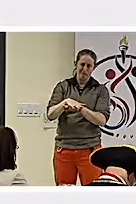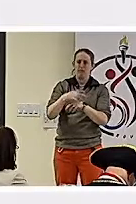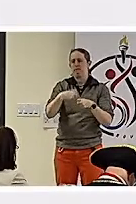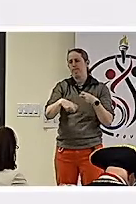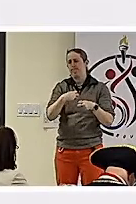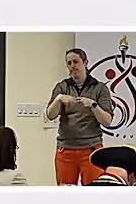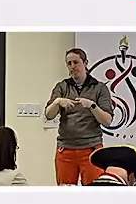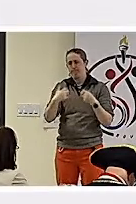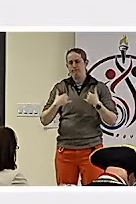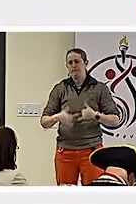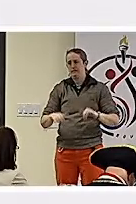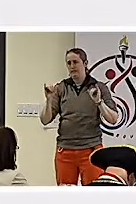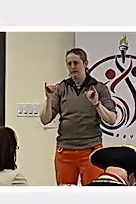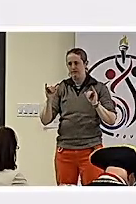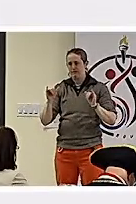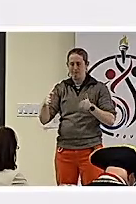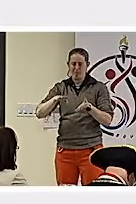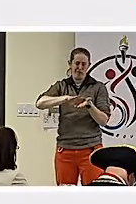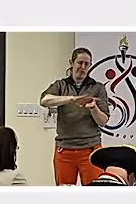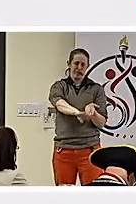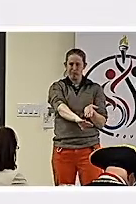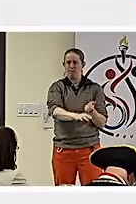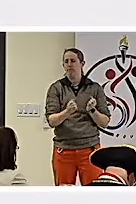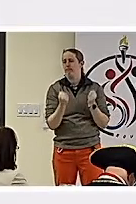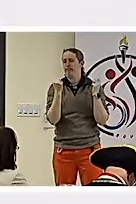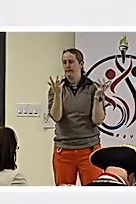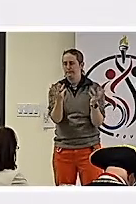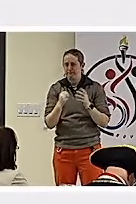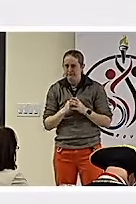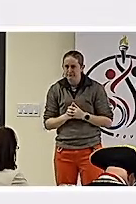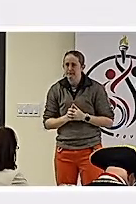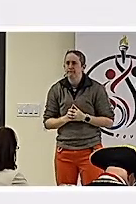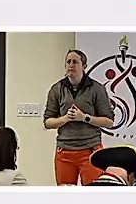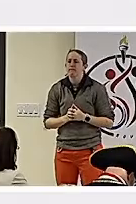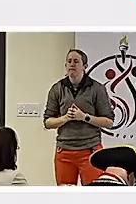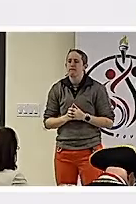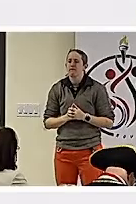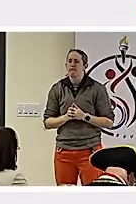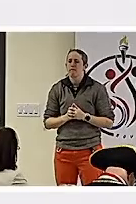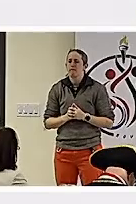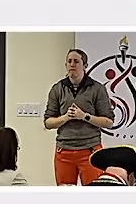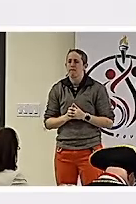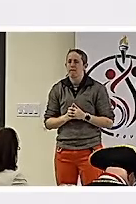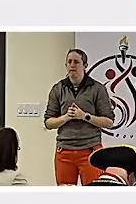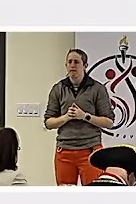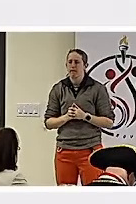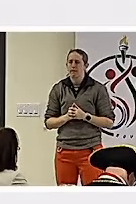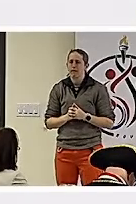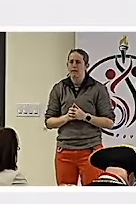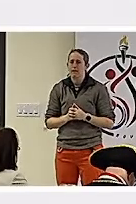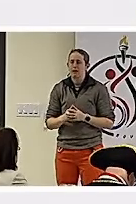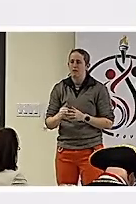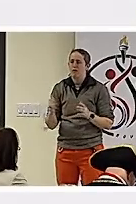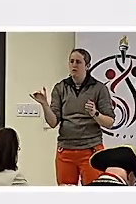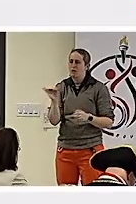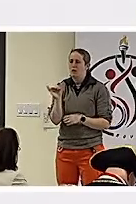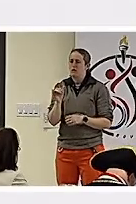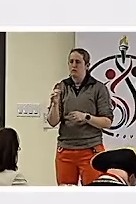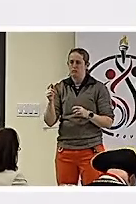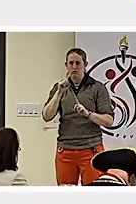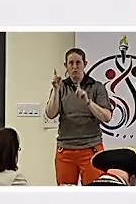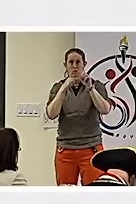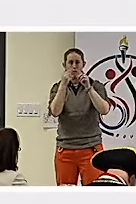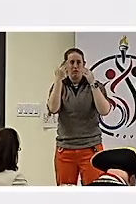perpetuate exclusion. We also aim to bring issues of access to the attention of the public and to the